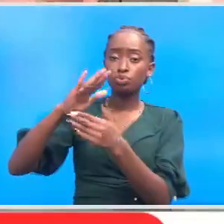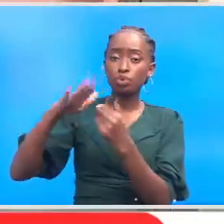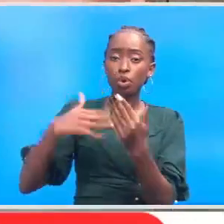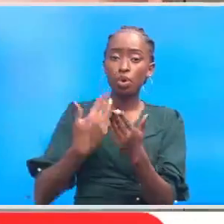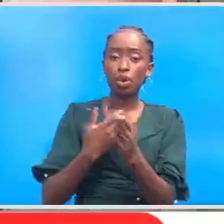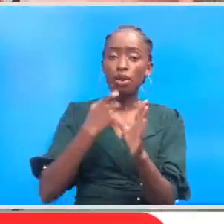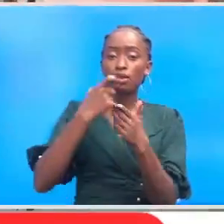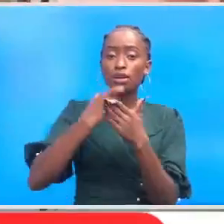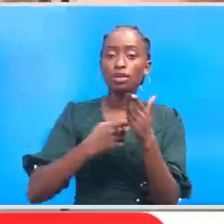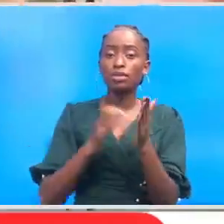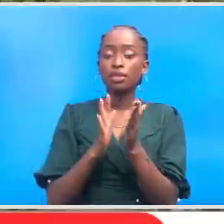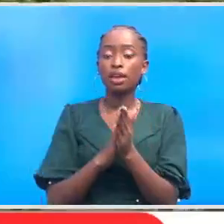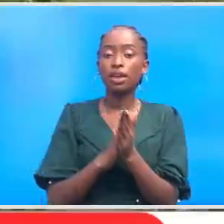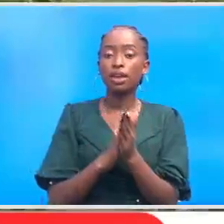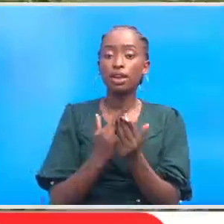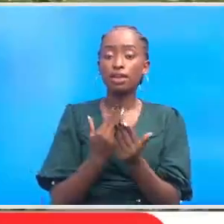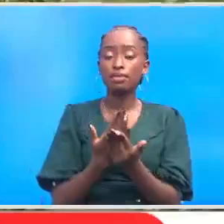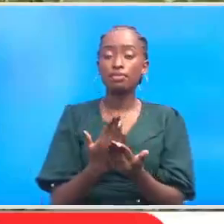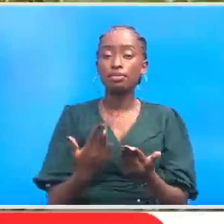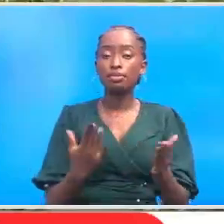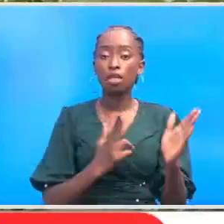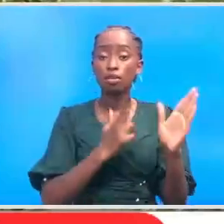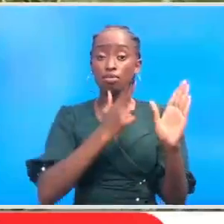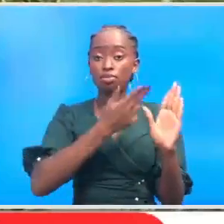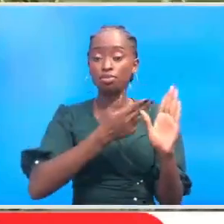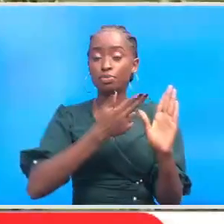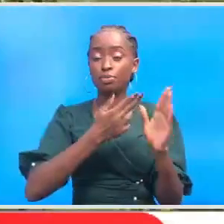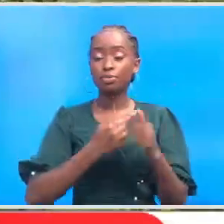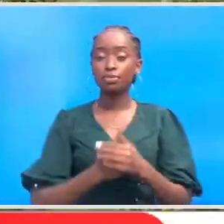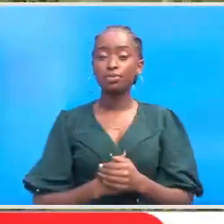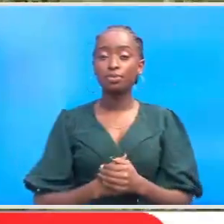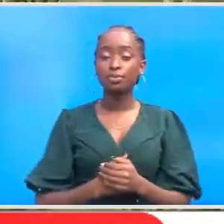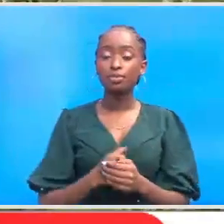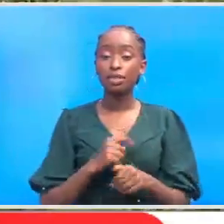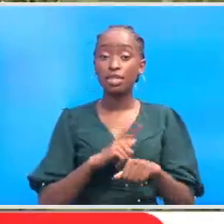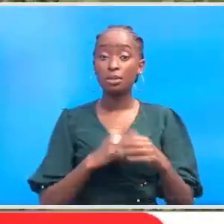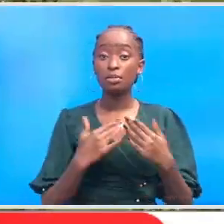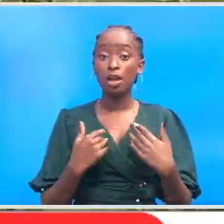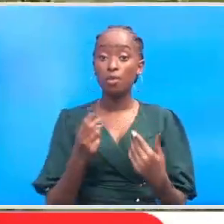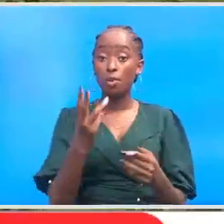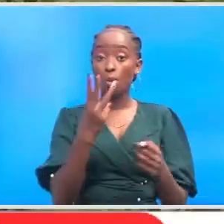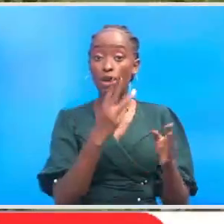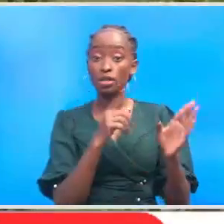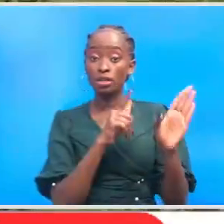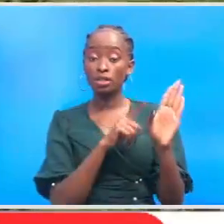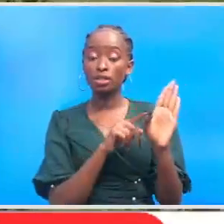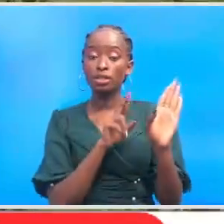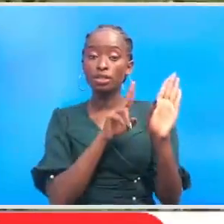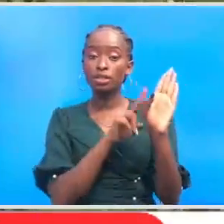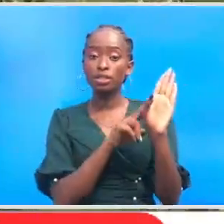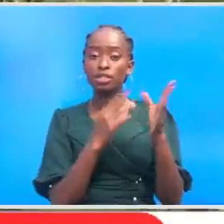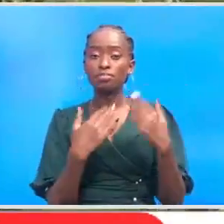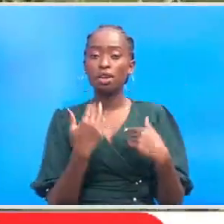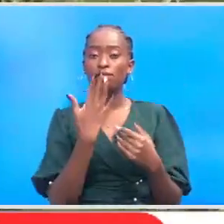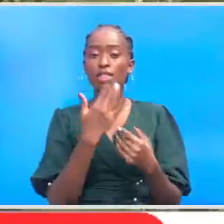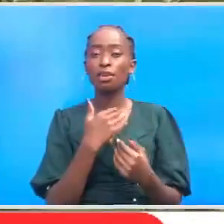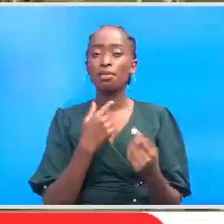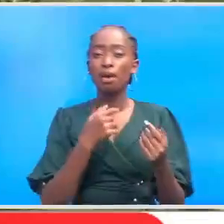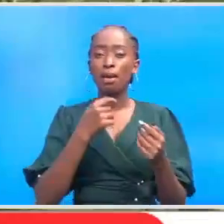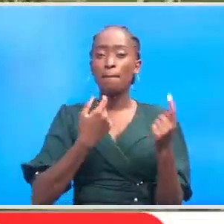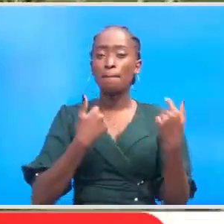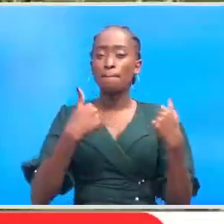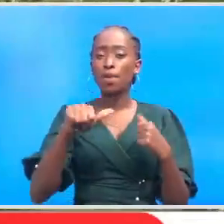in the Finance Act 2023. During Wednesday's sitting, NADCO is also expected to approve a draft